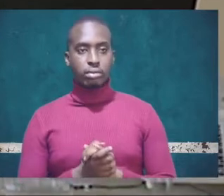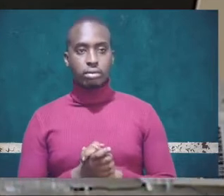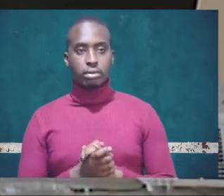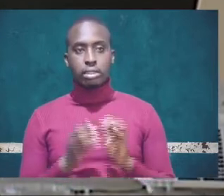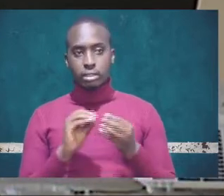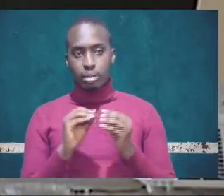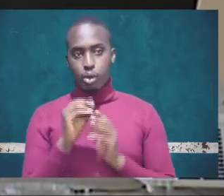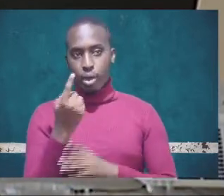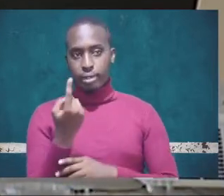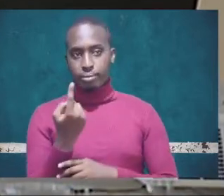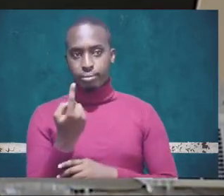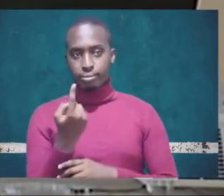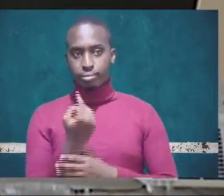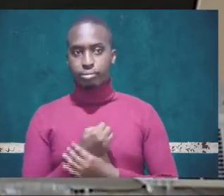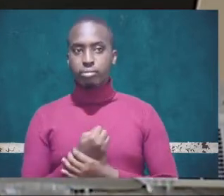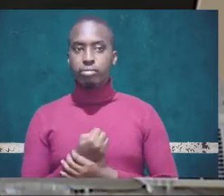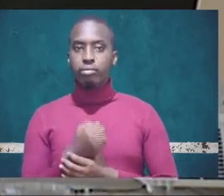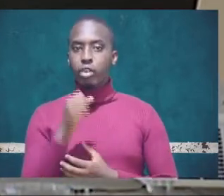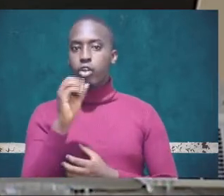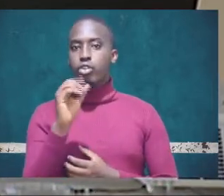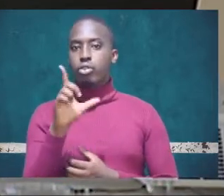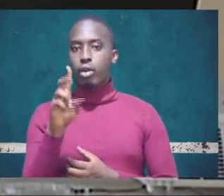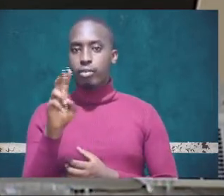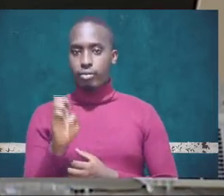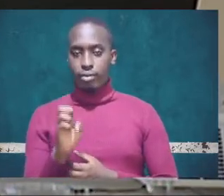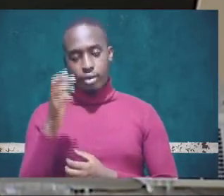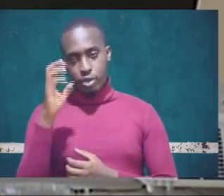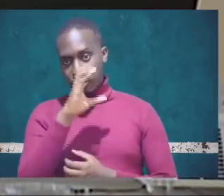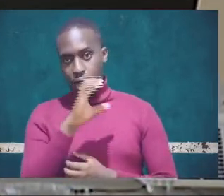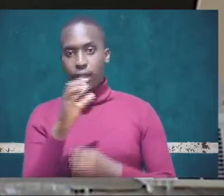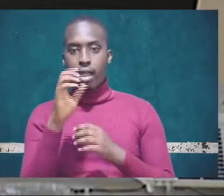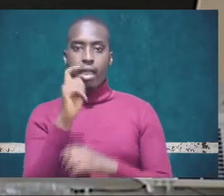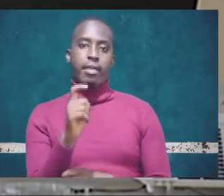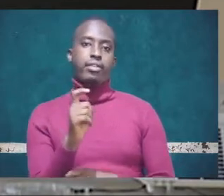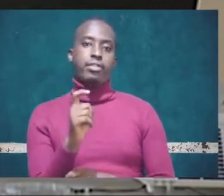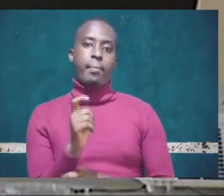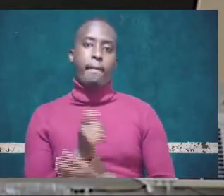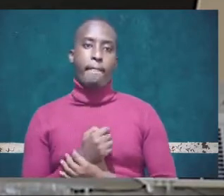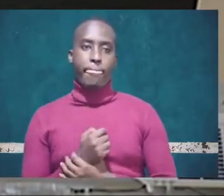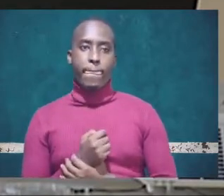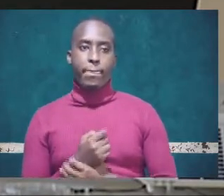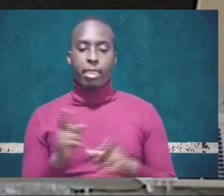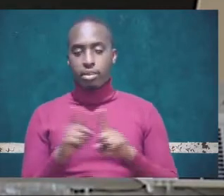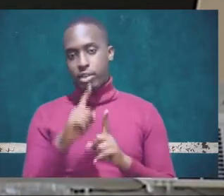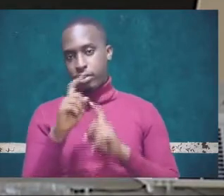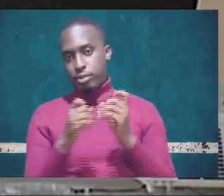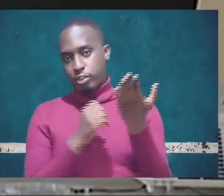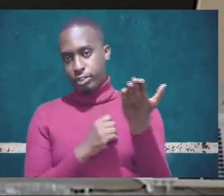Example number 1, solve for x. The question is this